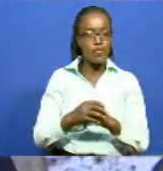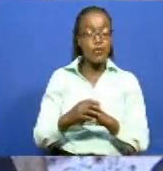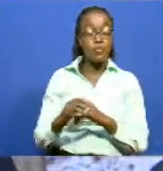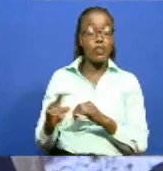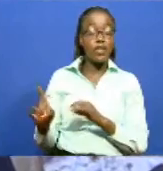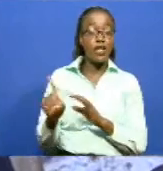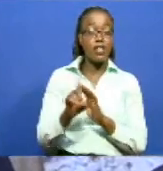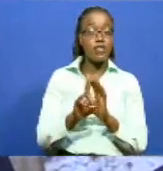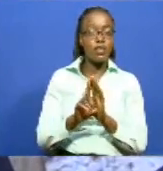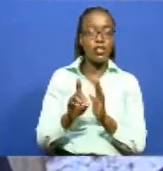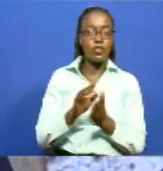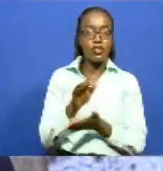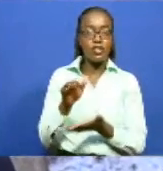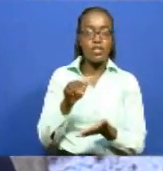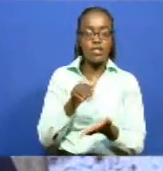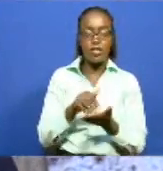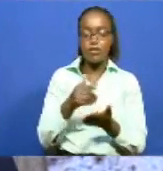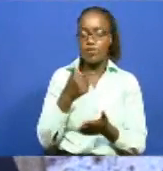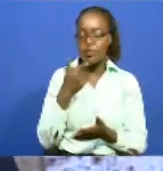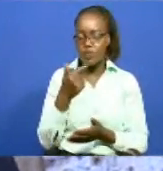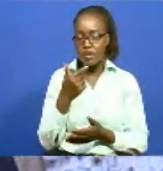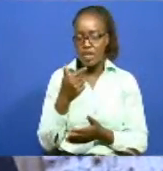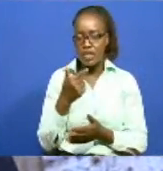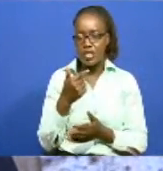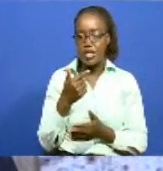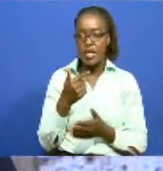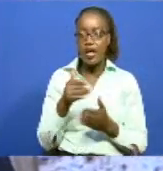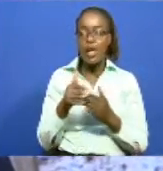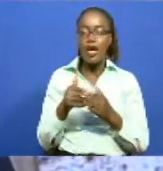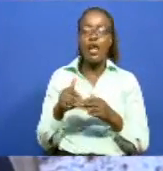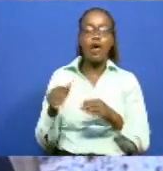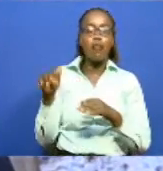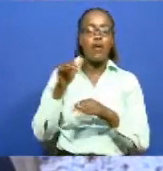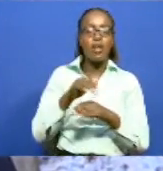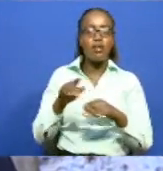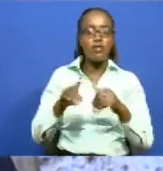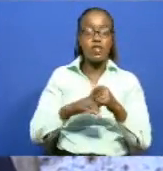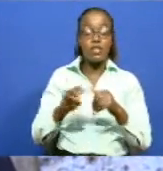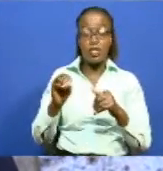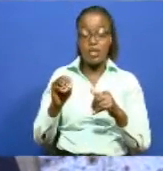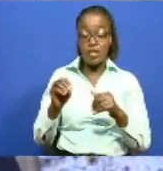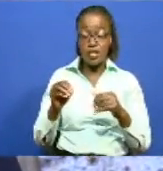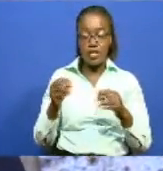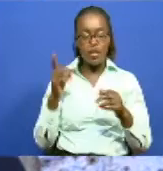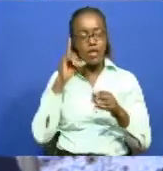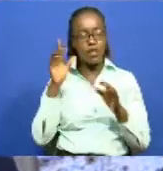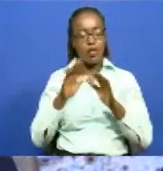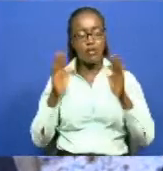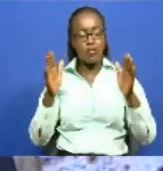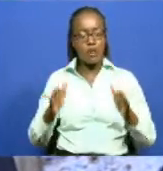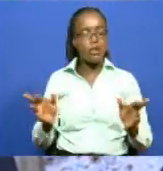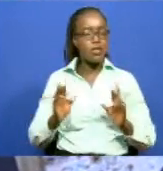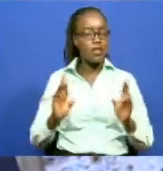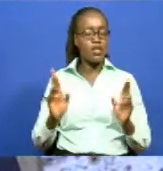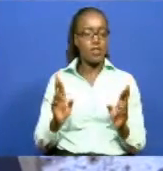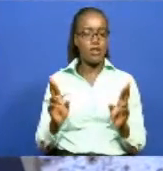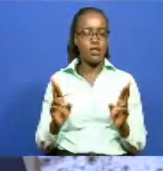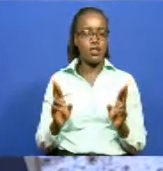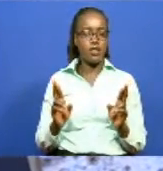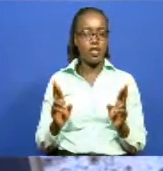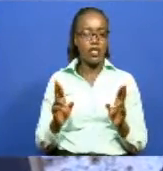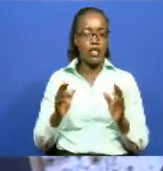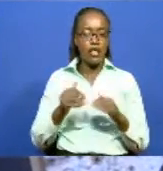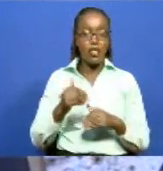centers, as we said, we have an excess of 600 beds ready in our facilities. In the